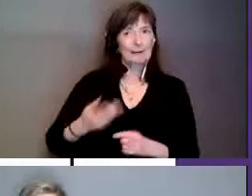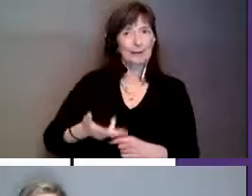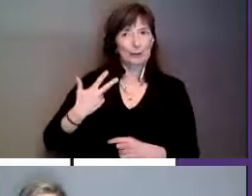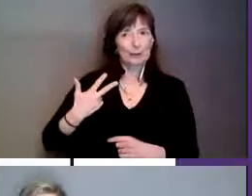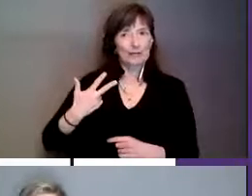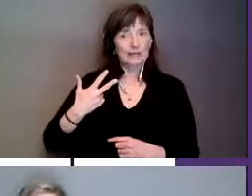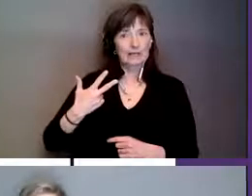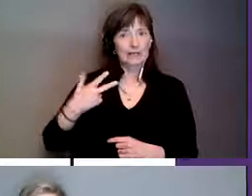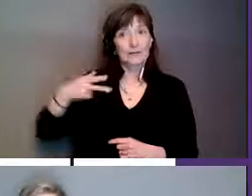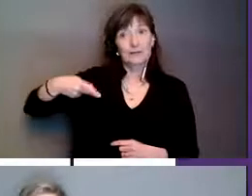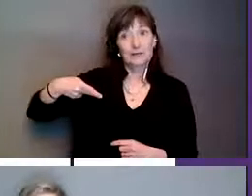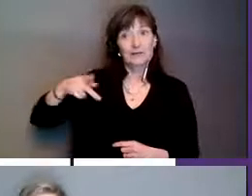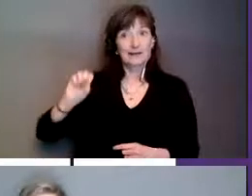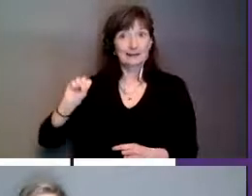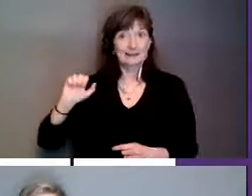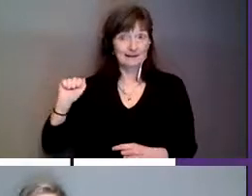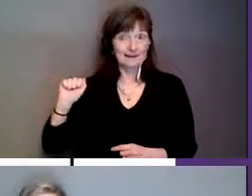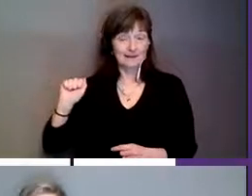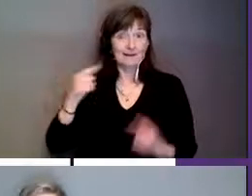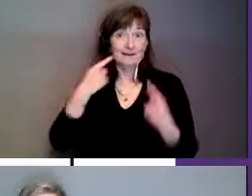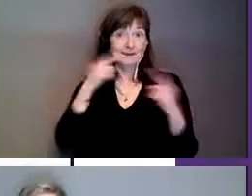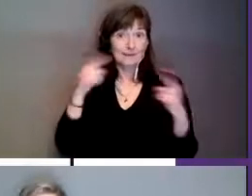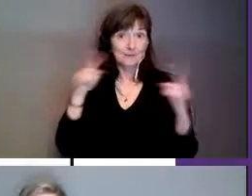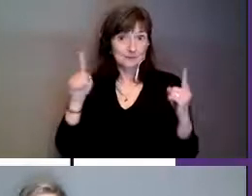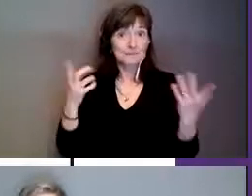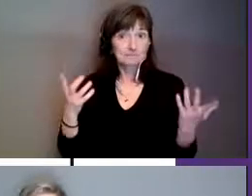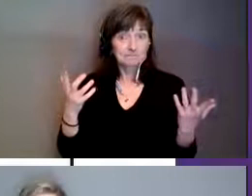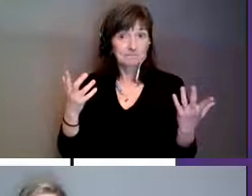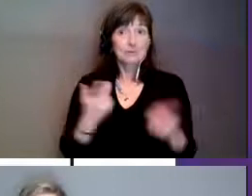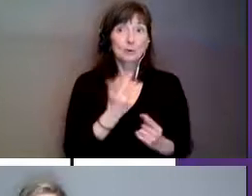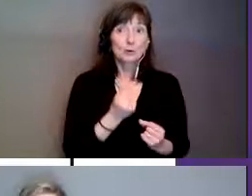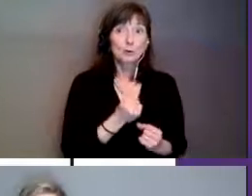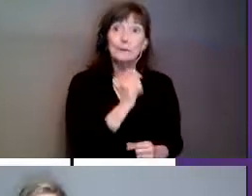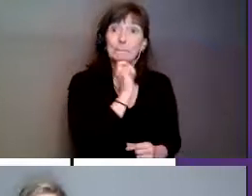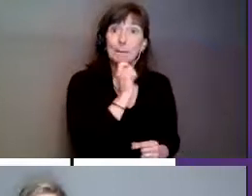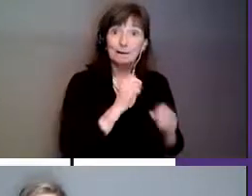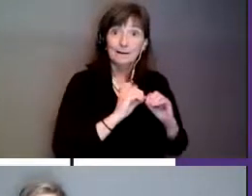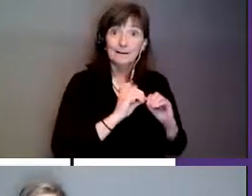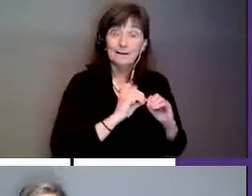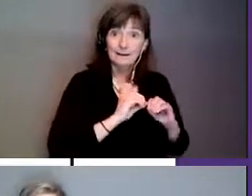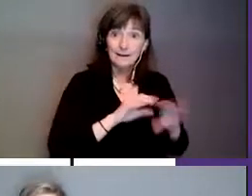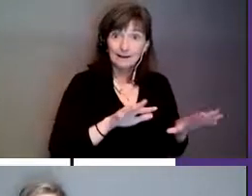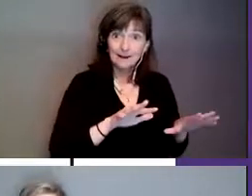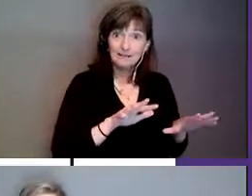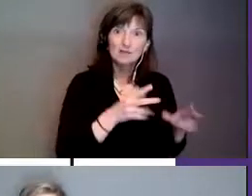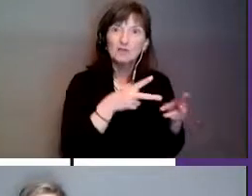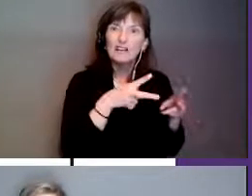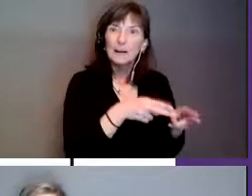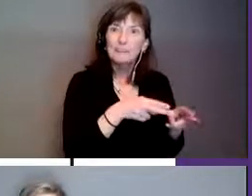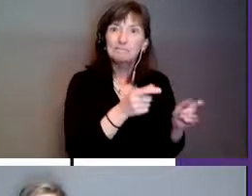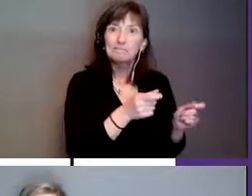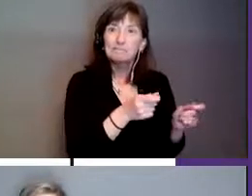or PSAs, using clips from the podcast, just tiny, tiny